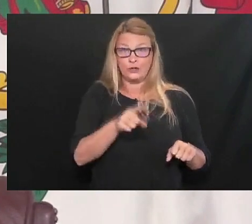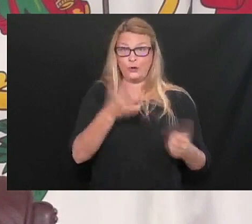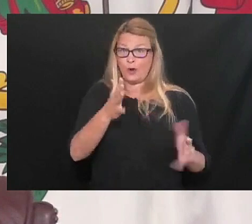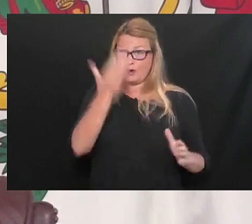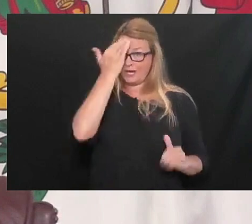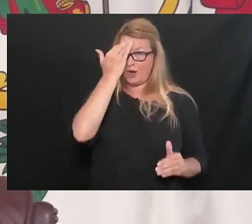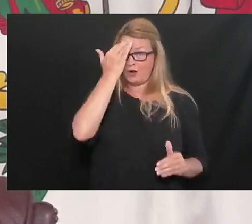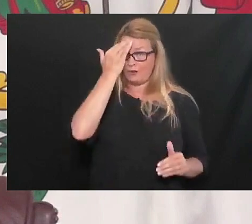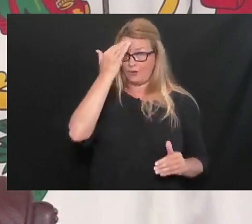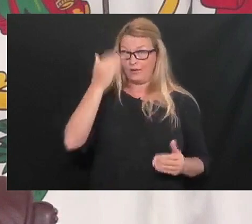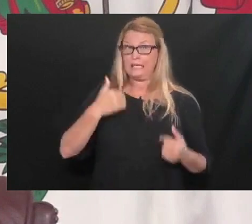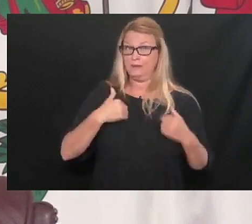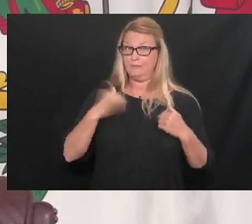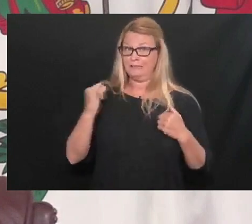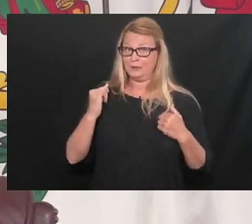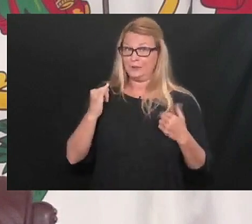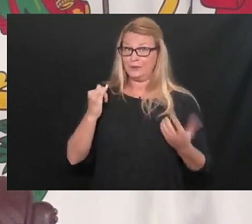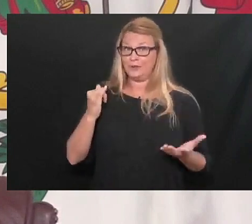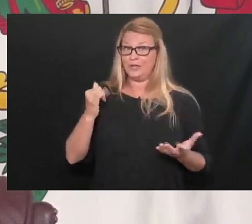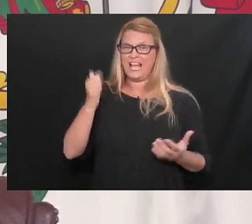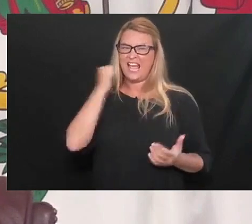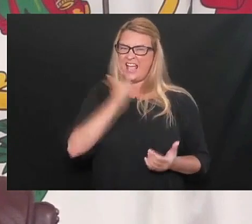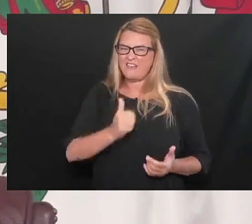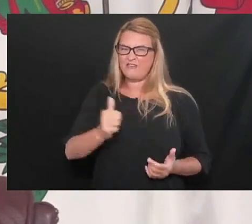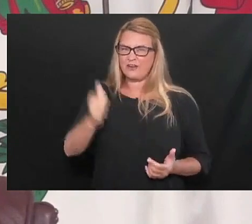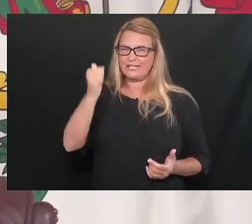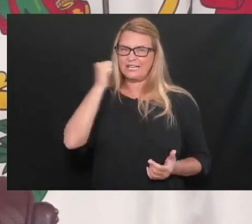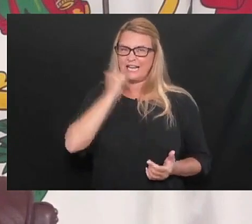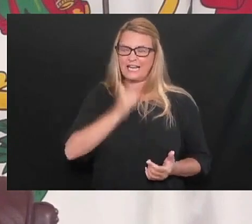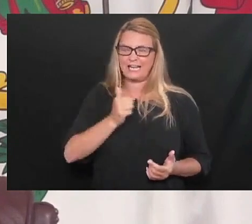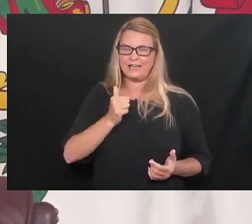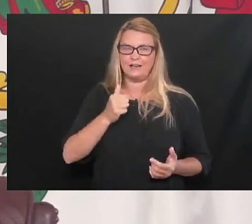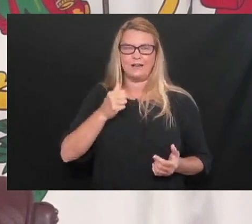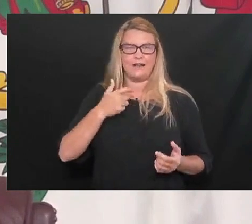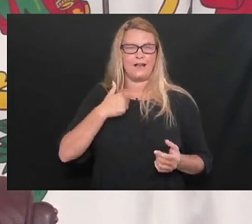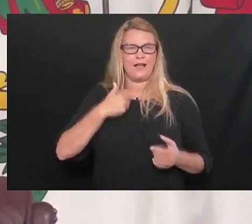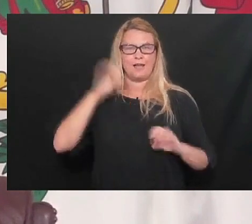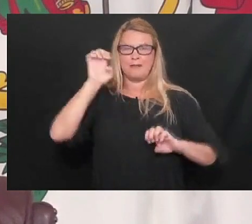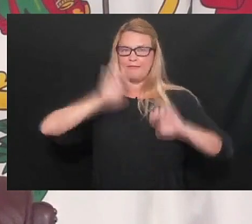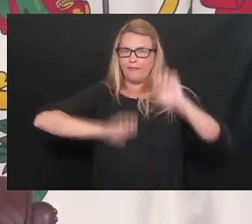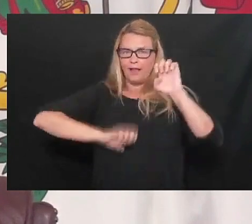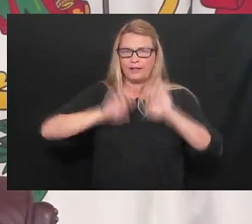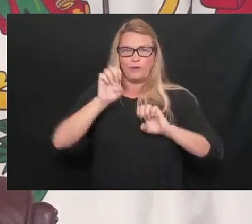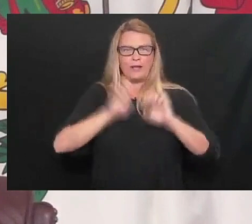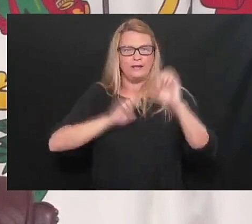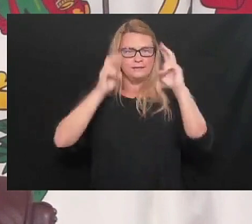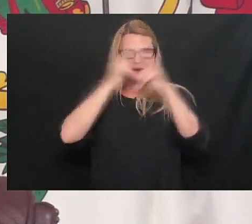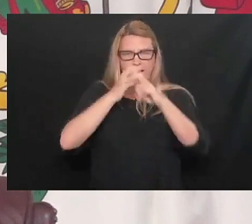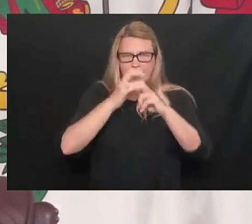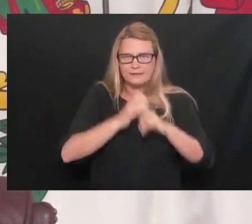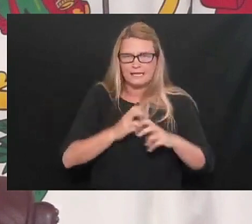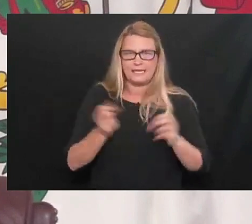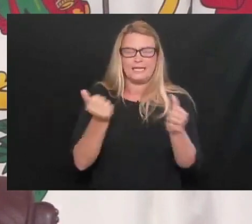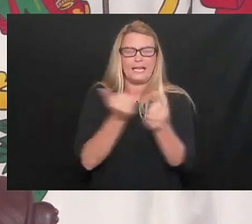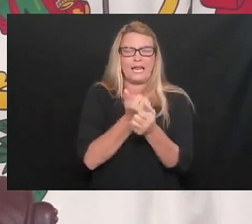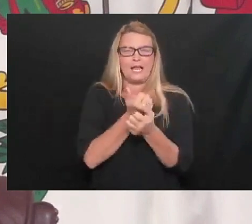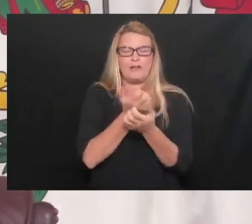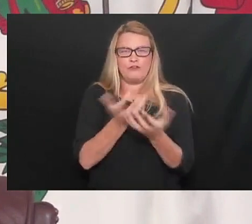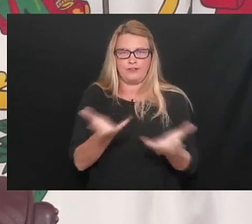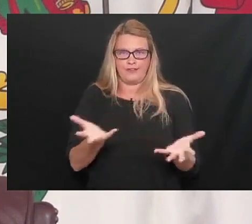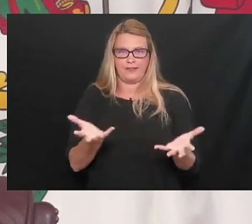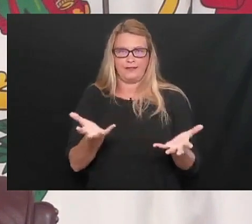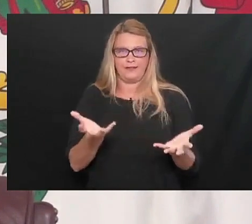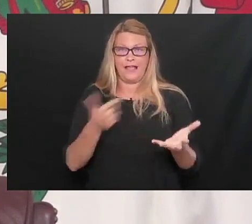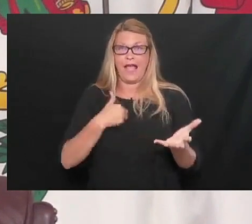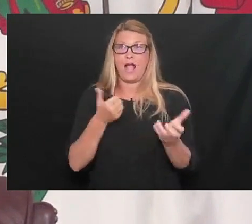too, that every single day we're evaluating. Every day, everything's got to be on the table. I am